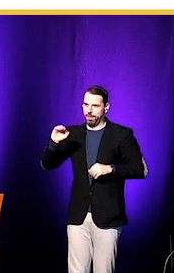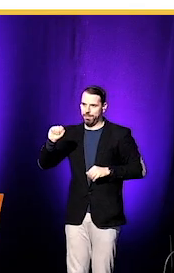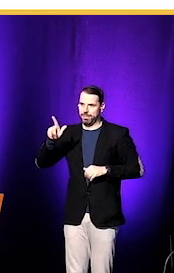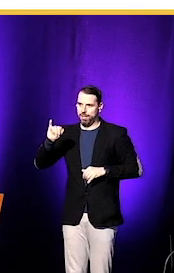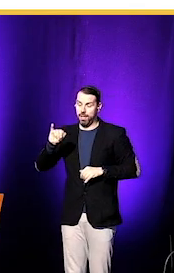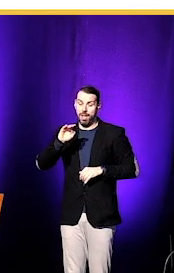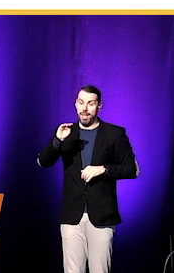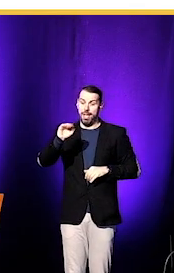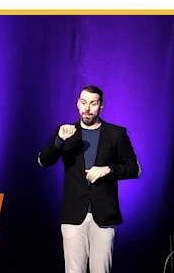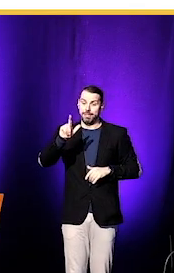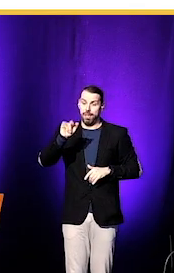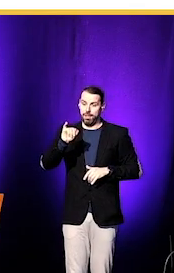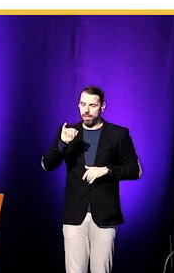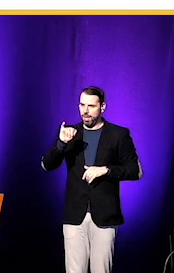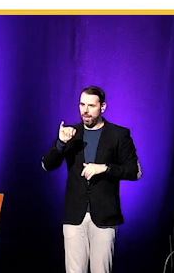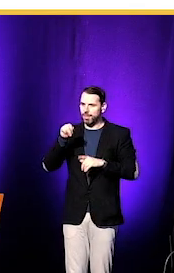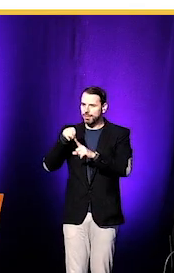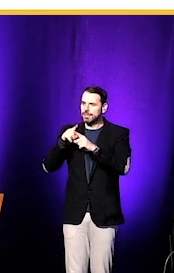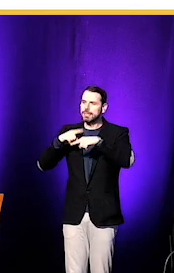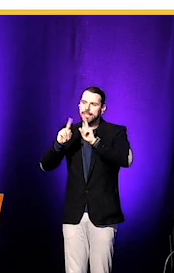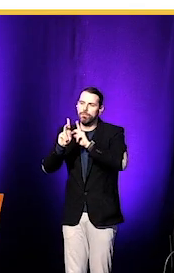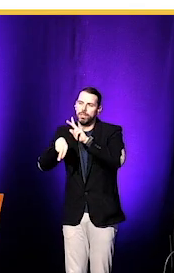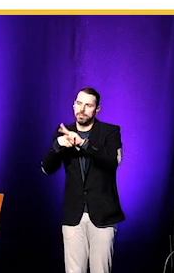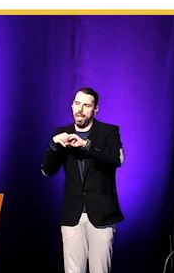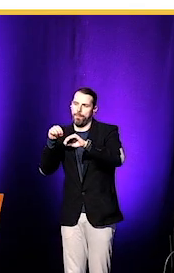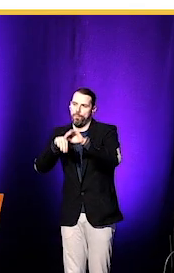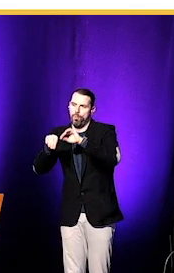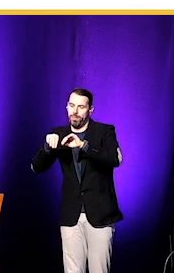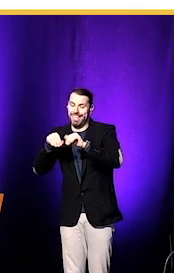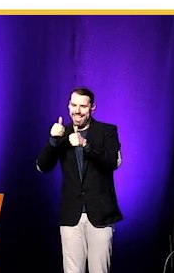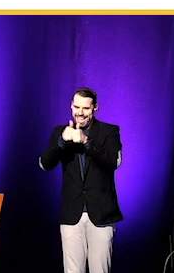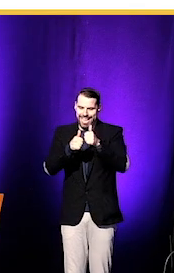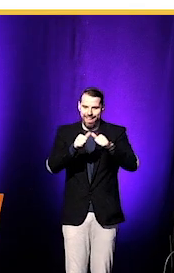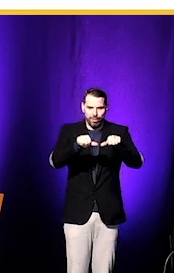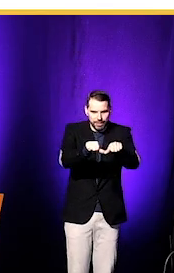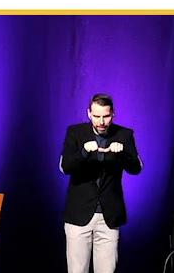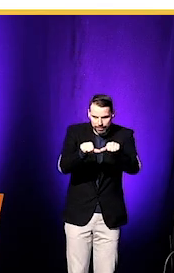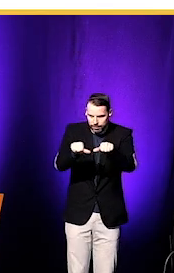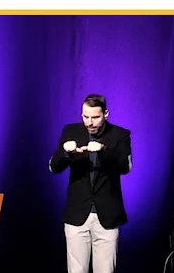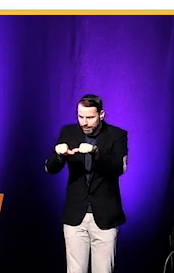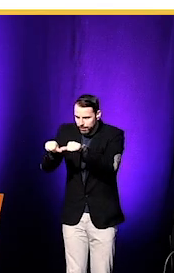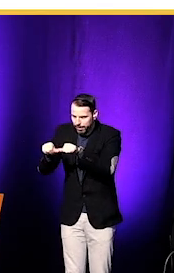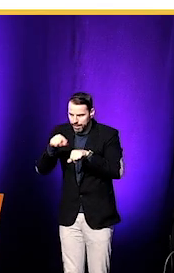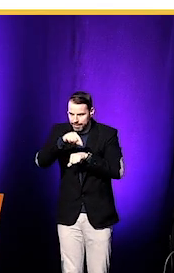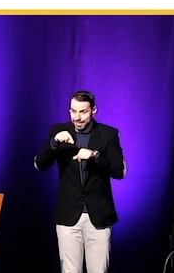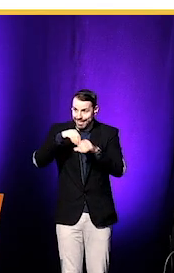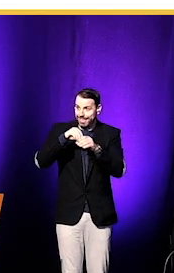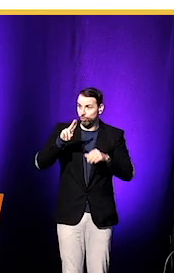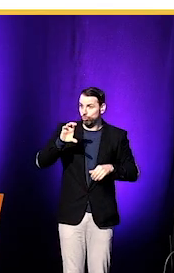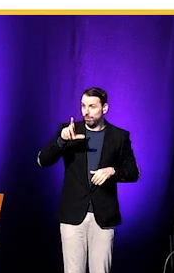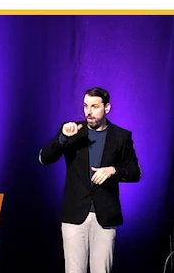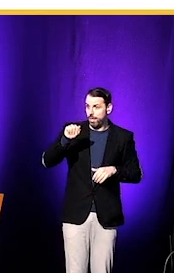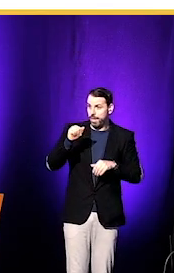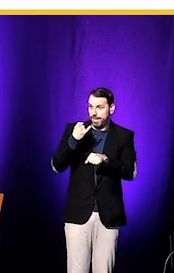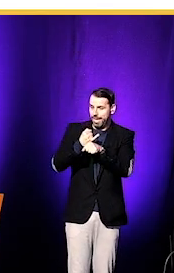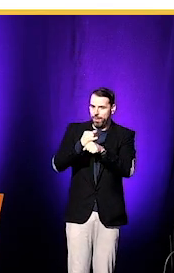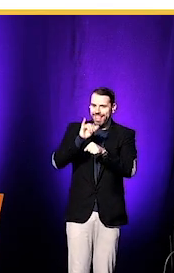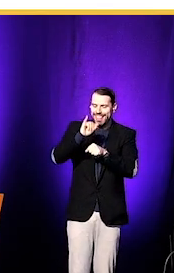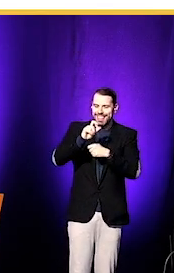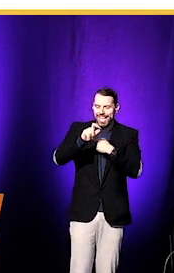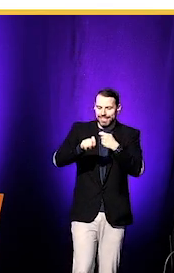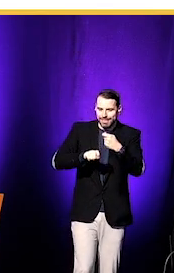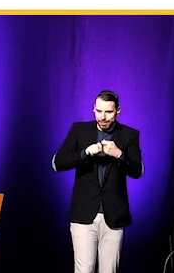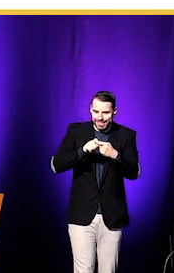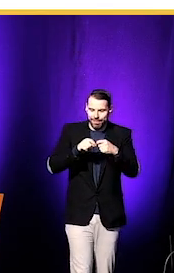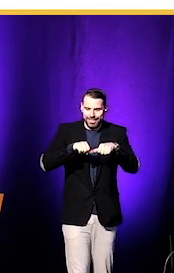MSLI involved a different kind of movement where every space and place across the UCLA campus became a site of pedagogical